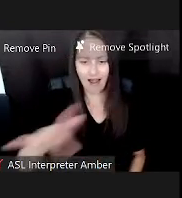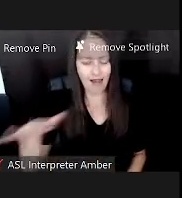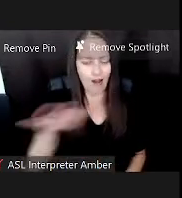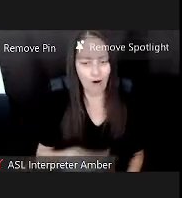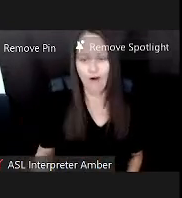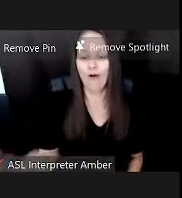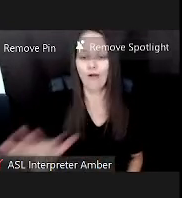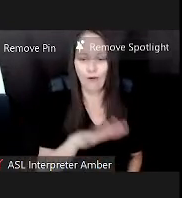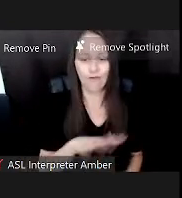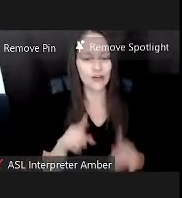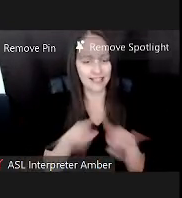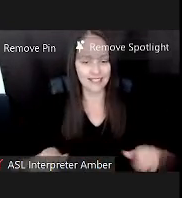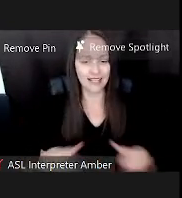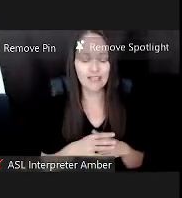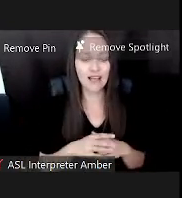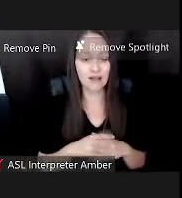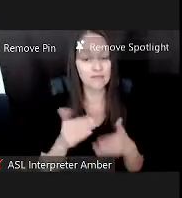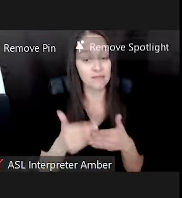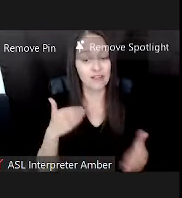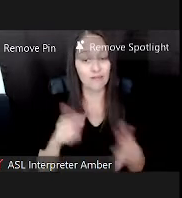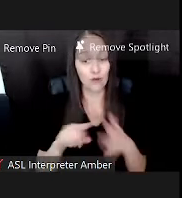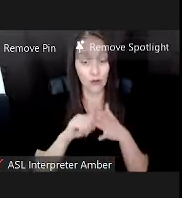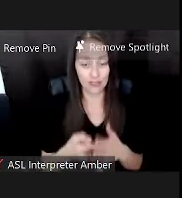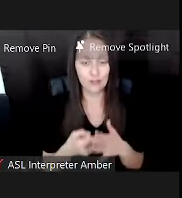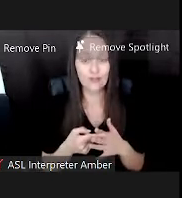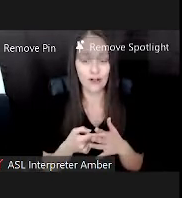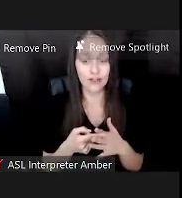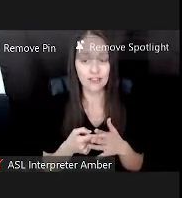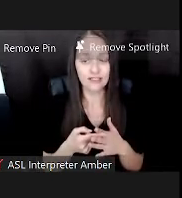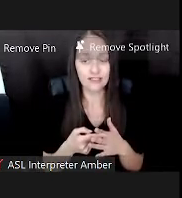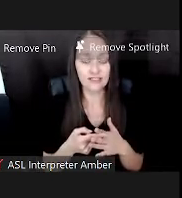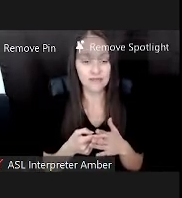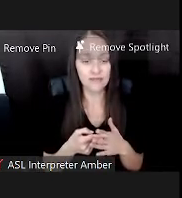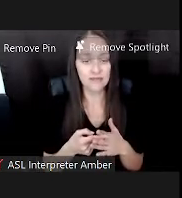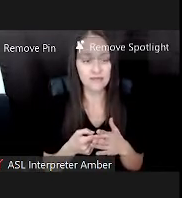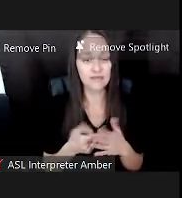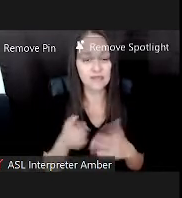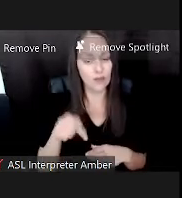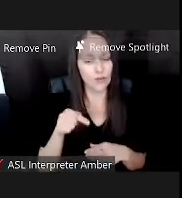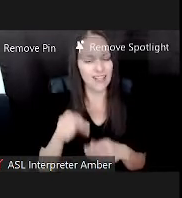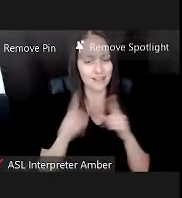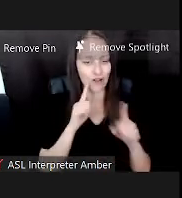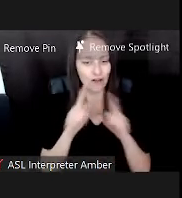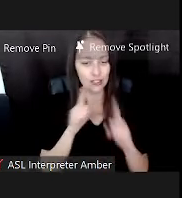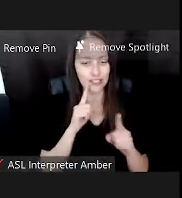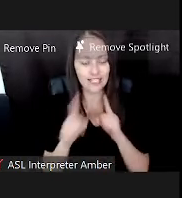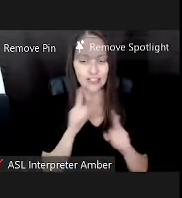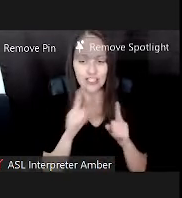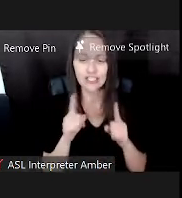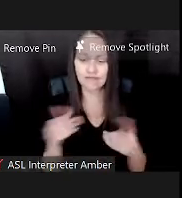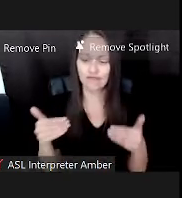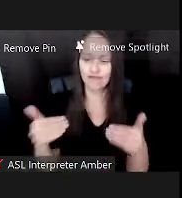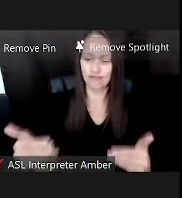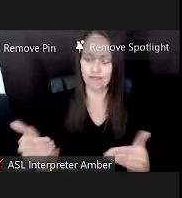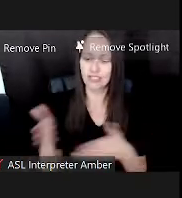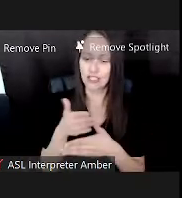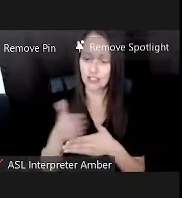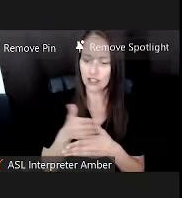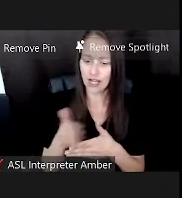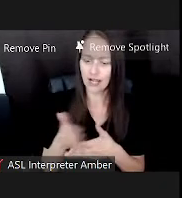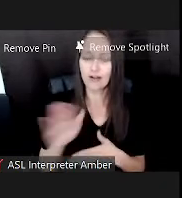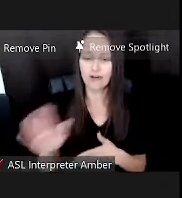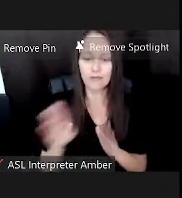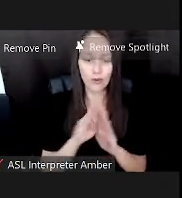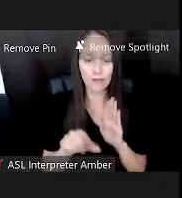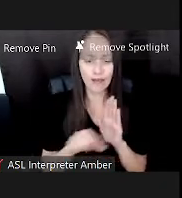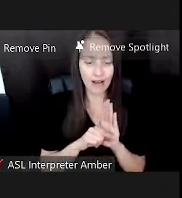off, I would love for you, given the context of this conversation, to just share a little bit about your curatorial background, how you've